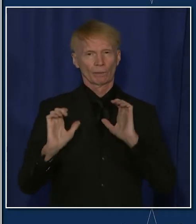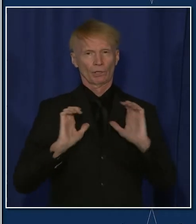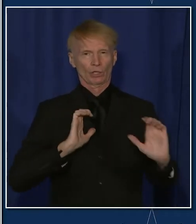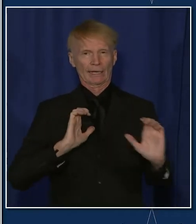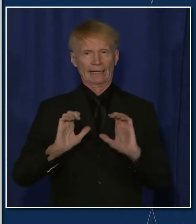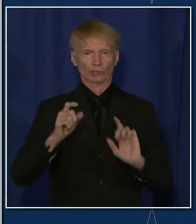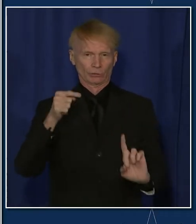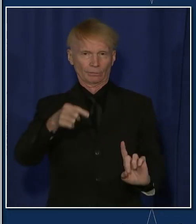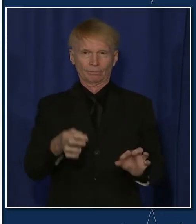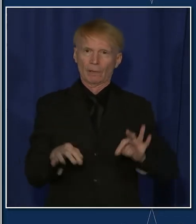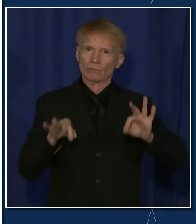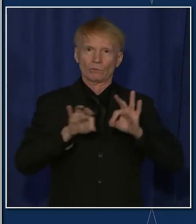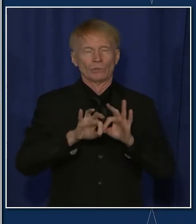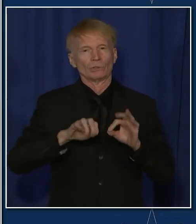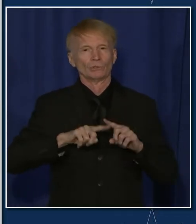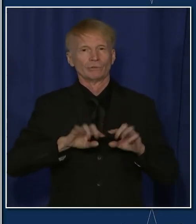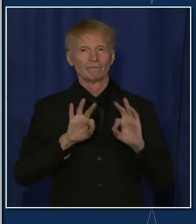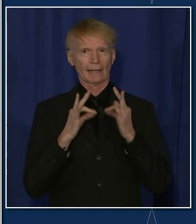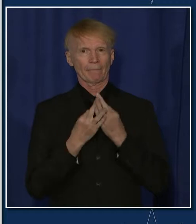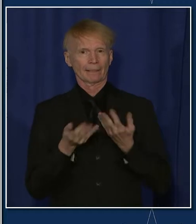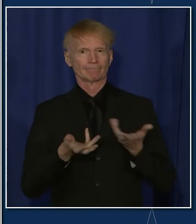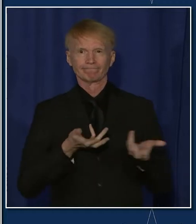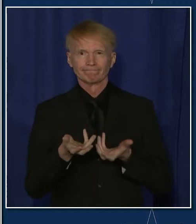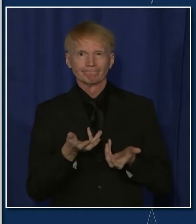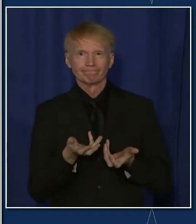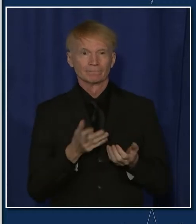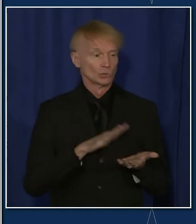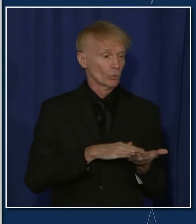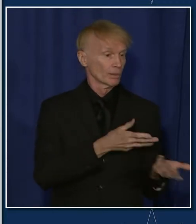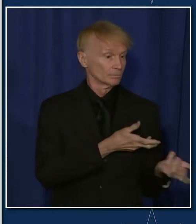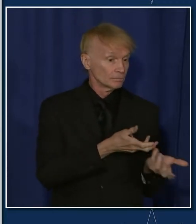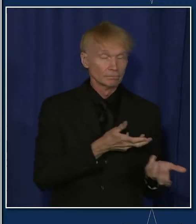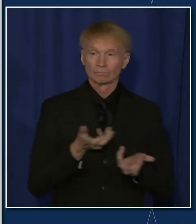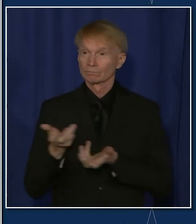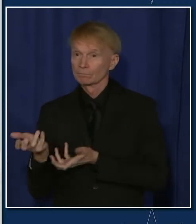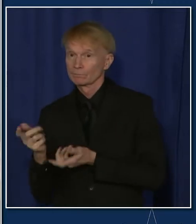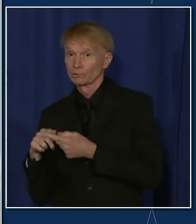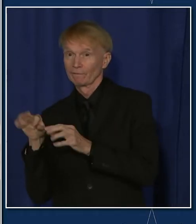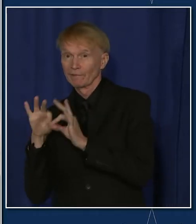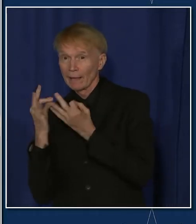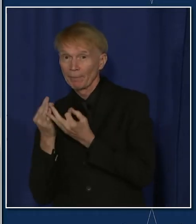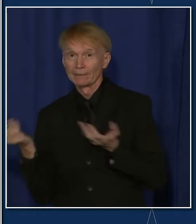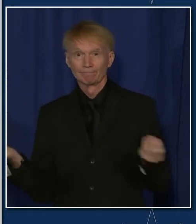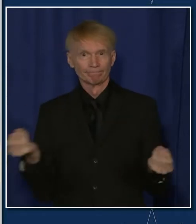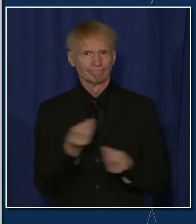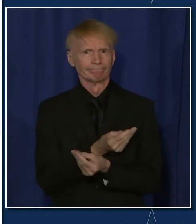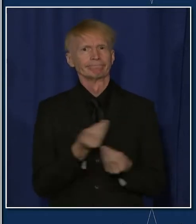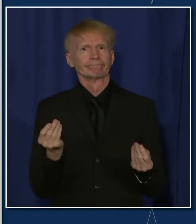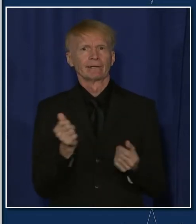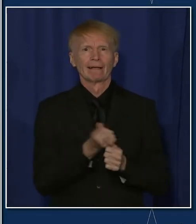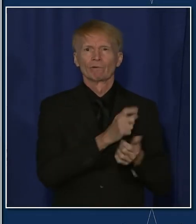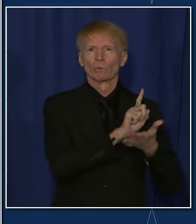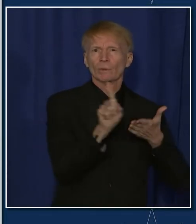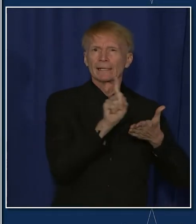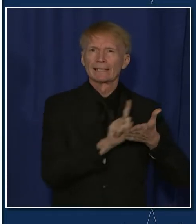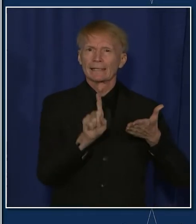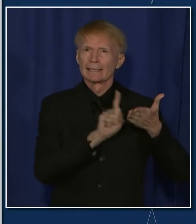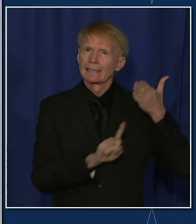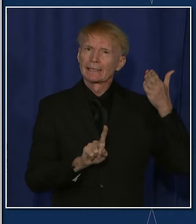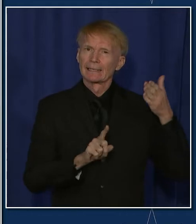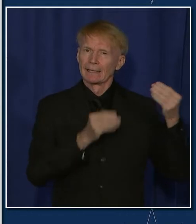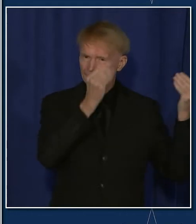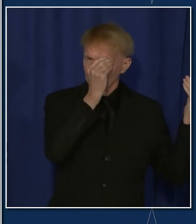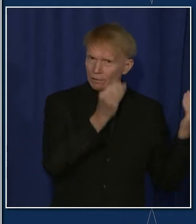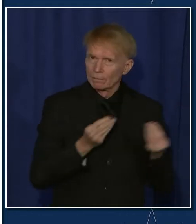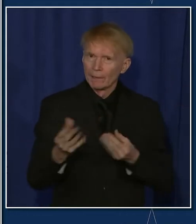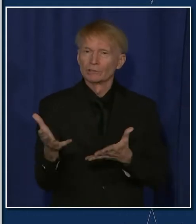So again, we're going to work with our schools so that we'll be sending communication to our families, on a weekly basis about both information